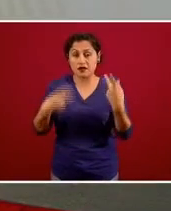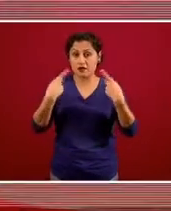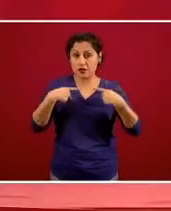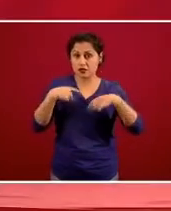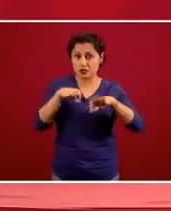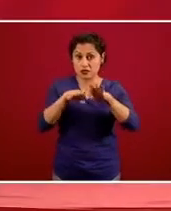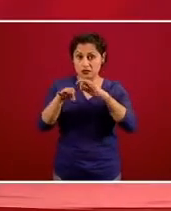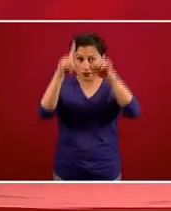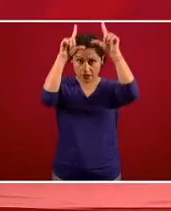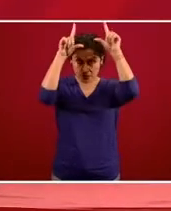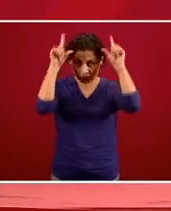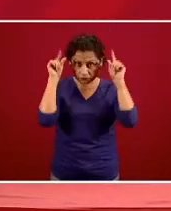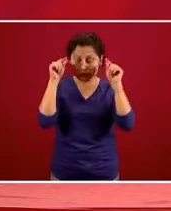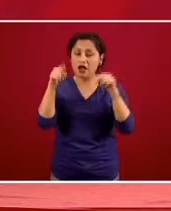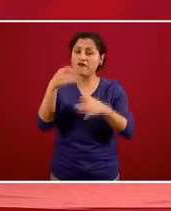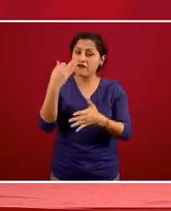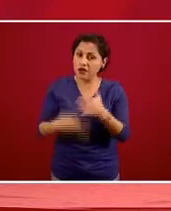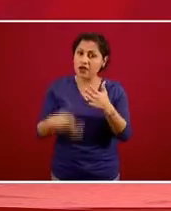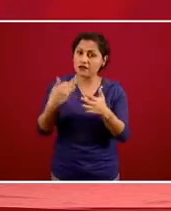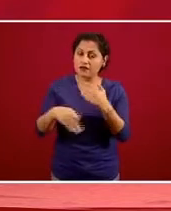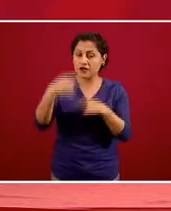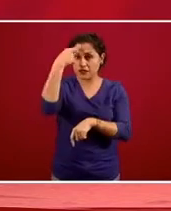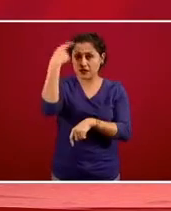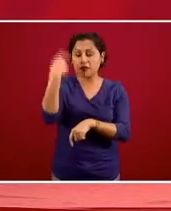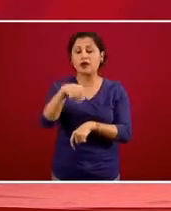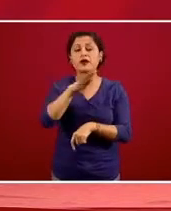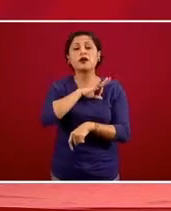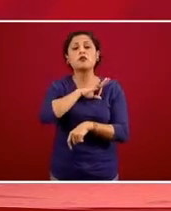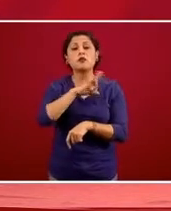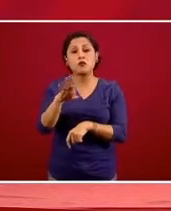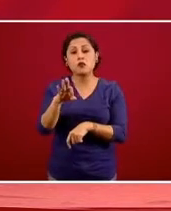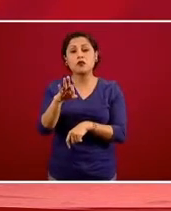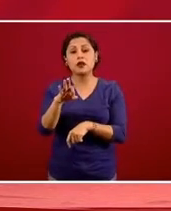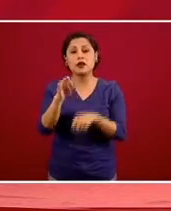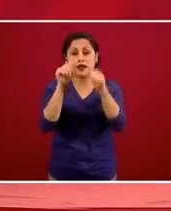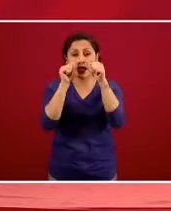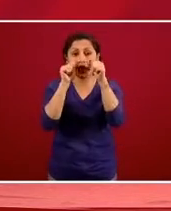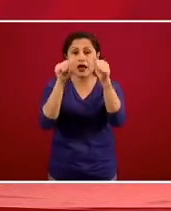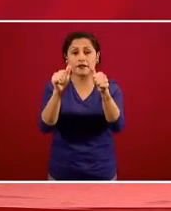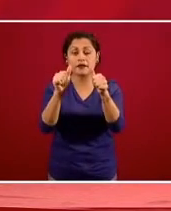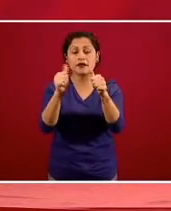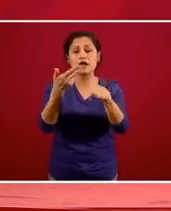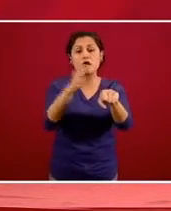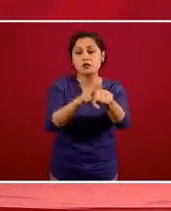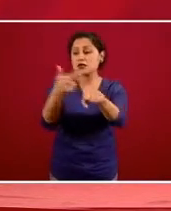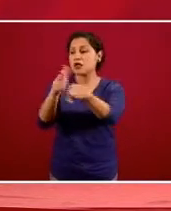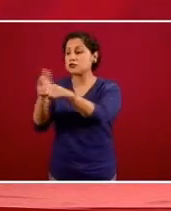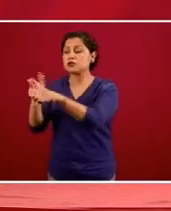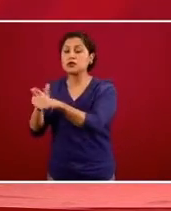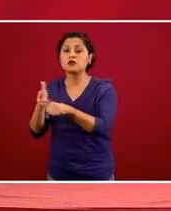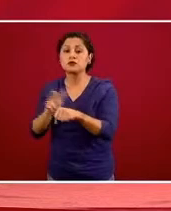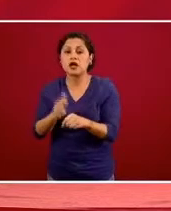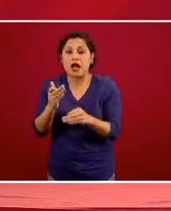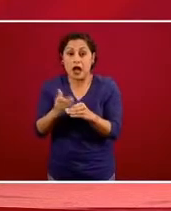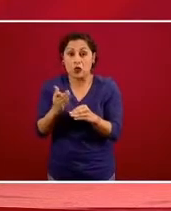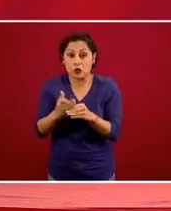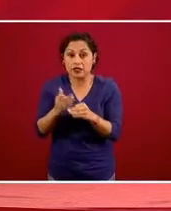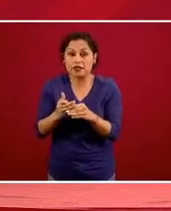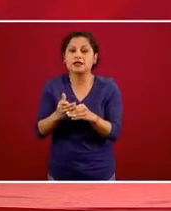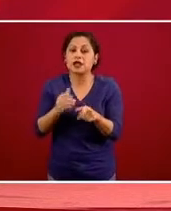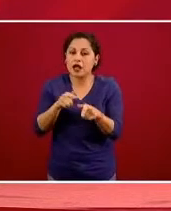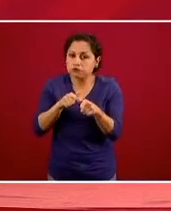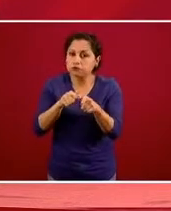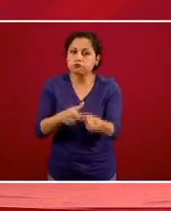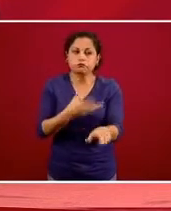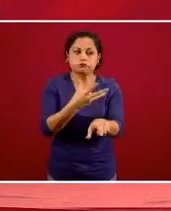nurses, so we can properly cover all of the necessities in